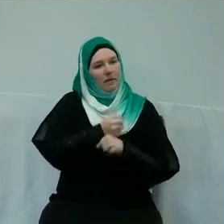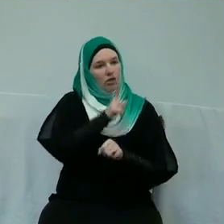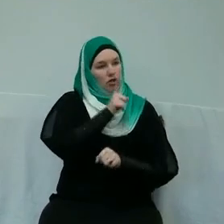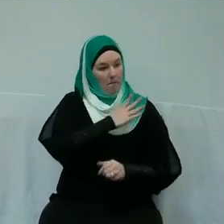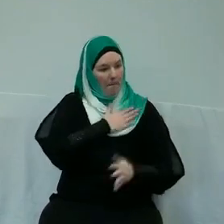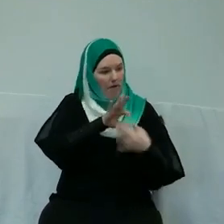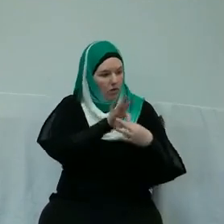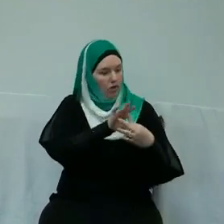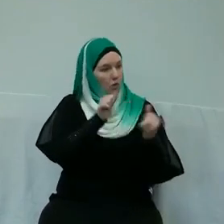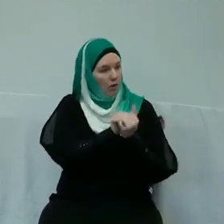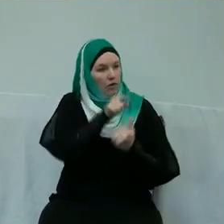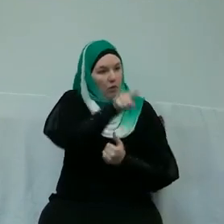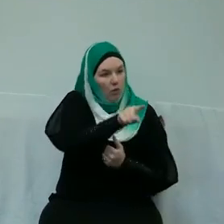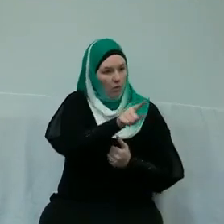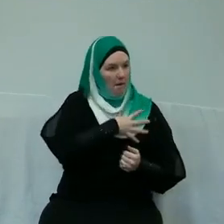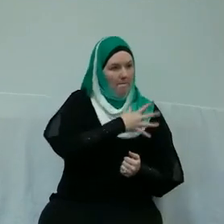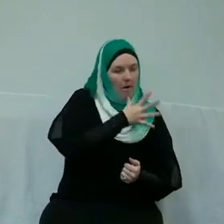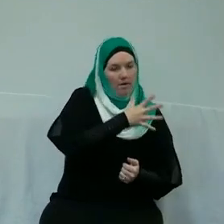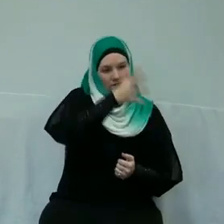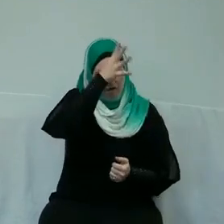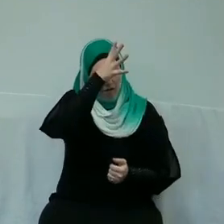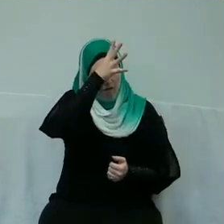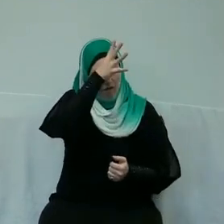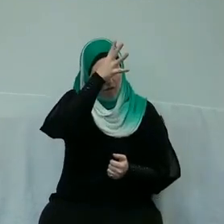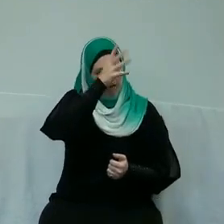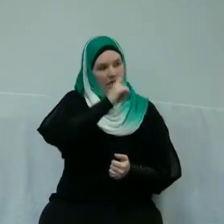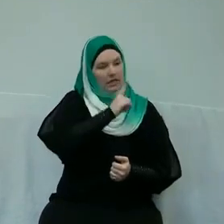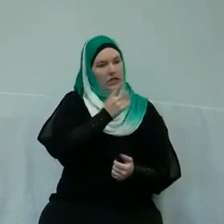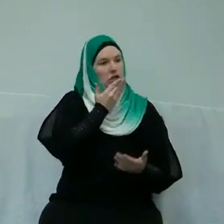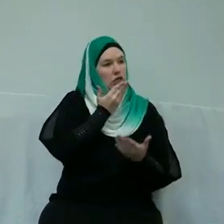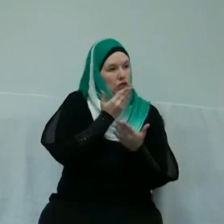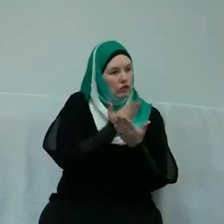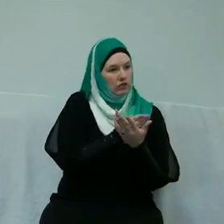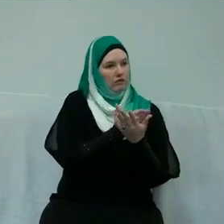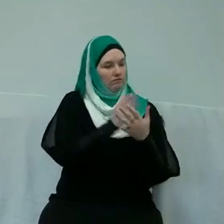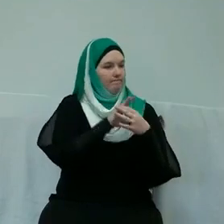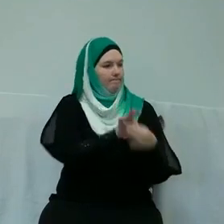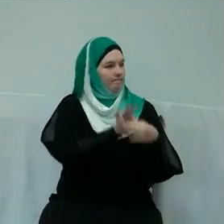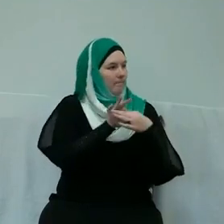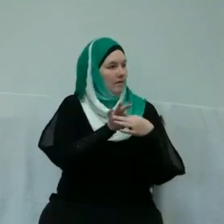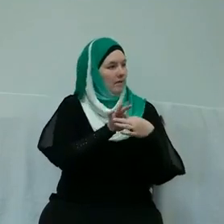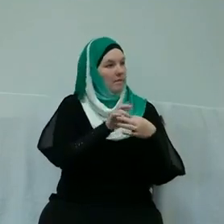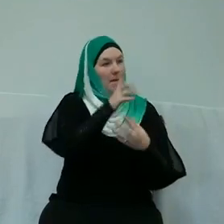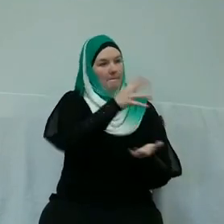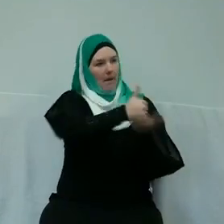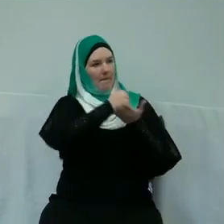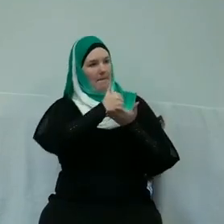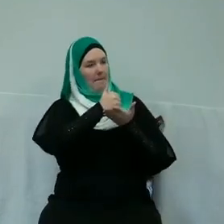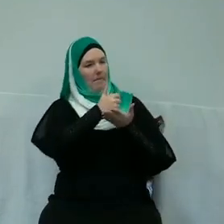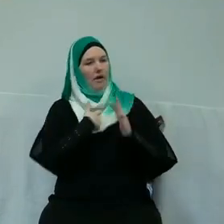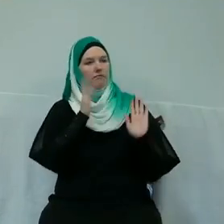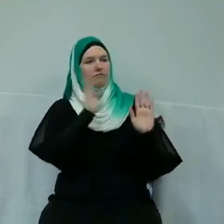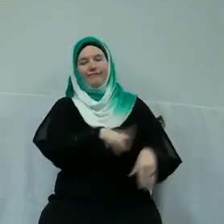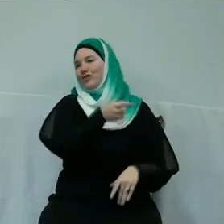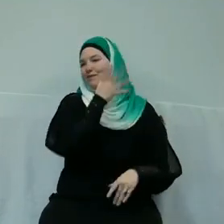my relationship with you is as satisfying to you as it is to me. Because no